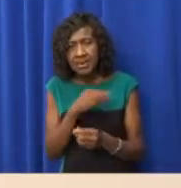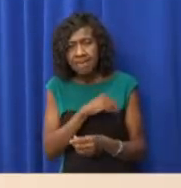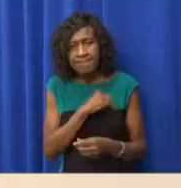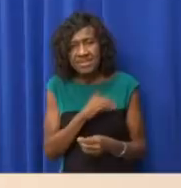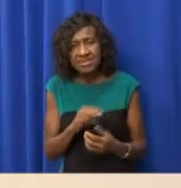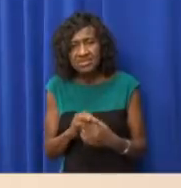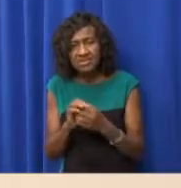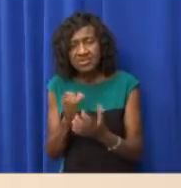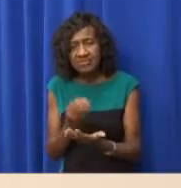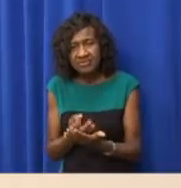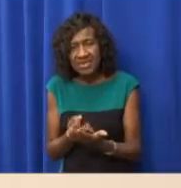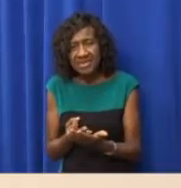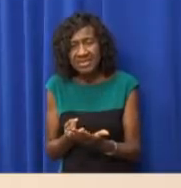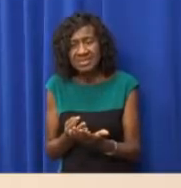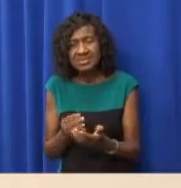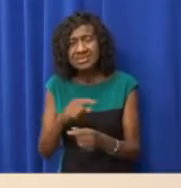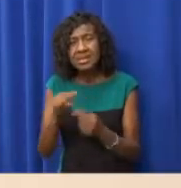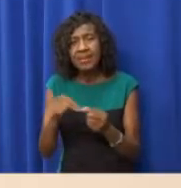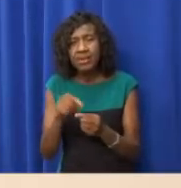recasted budget.